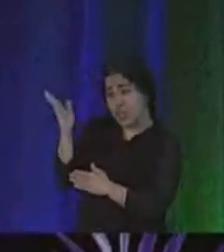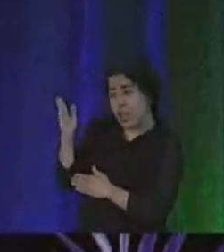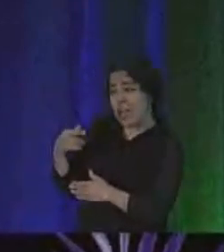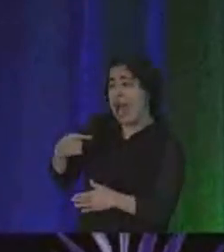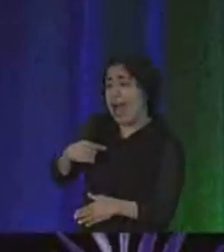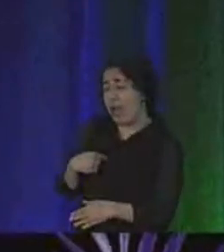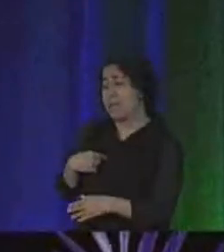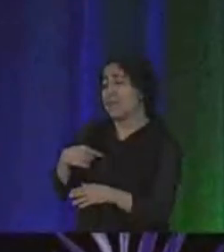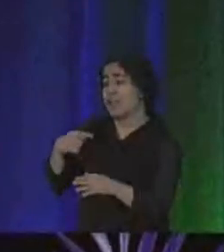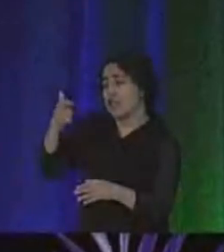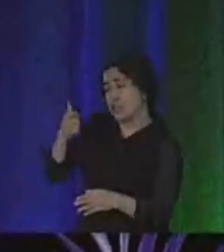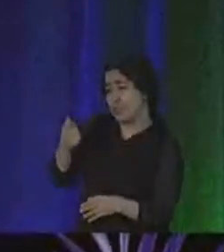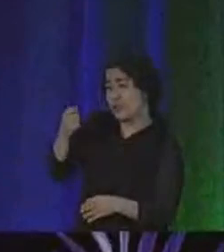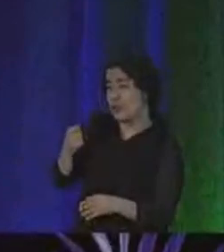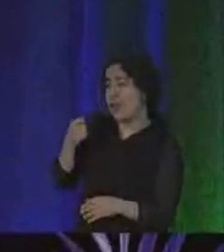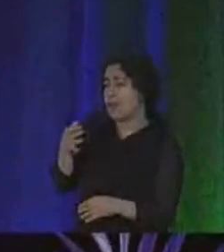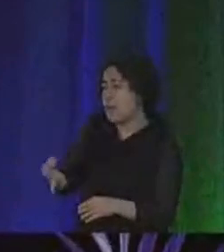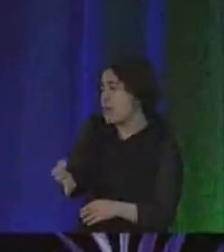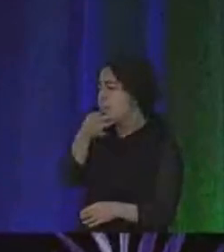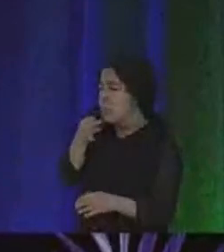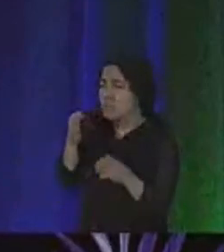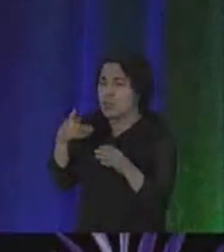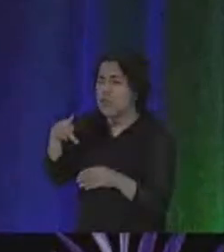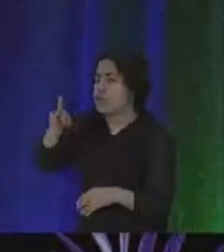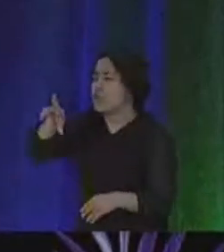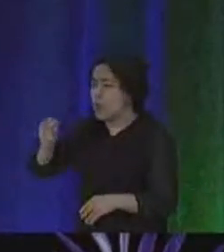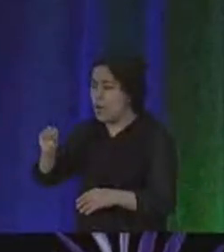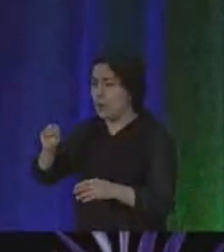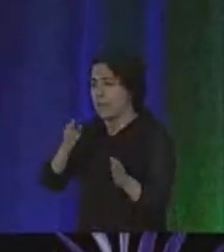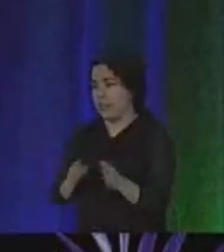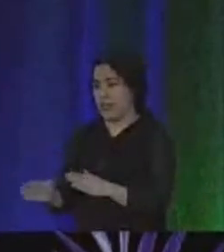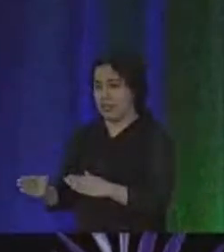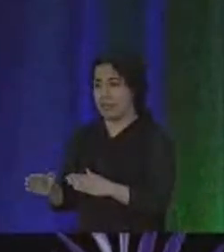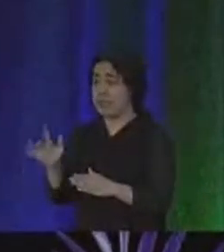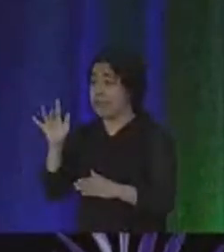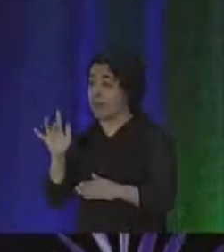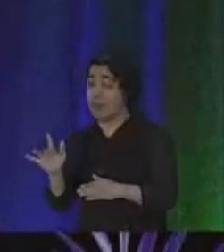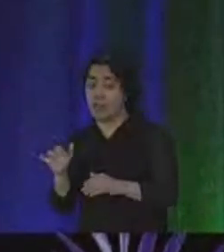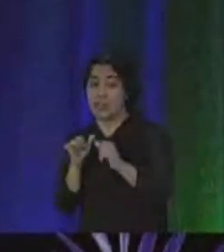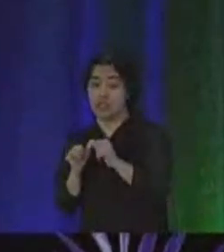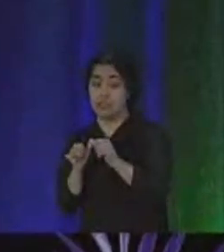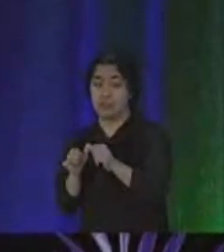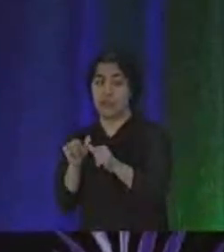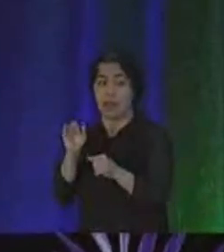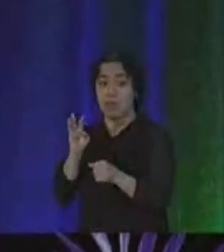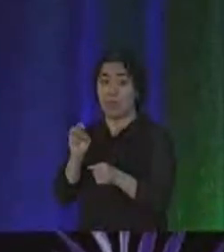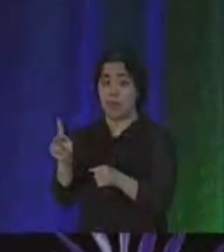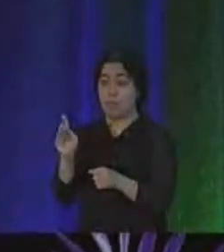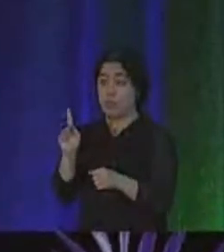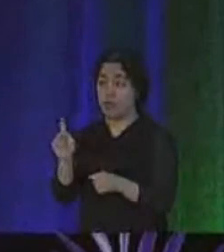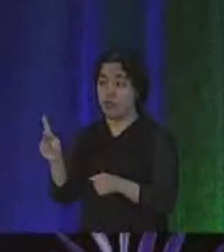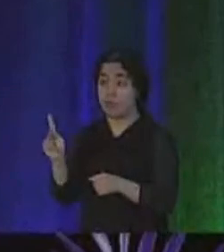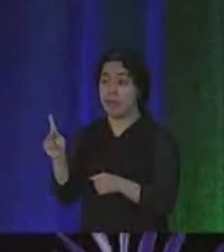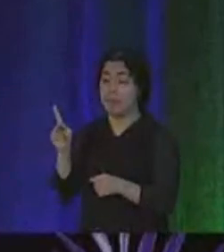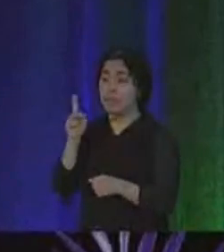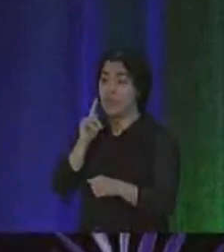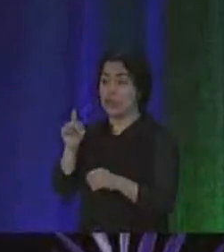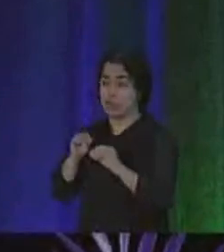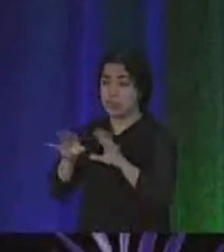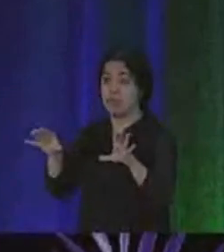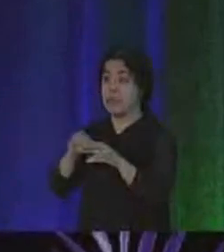plan. So I'm going to click select, go to continue. Again, that webhook is going to fire off in my